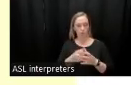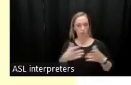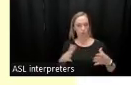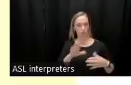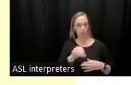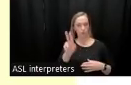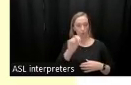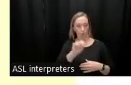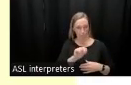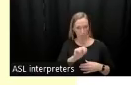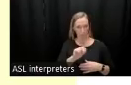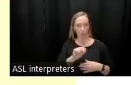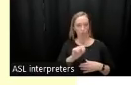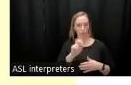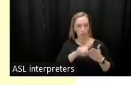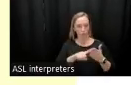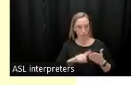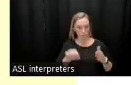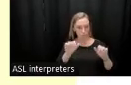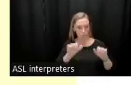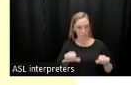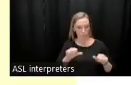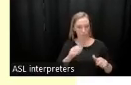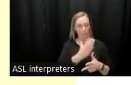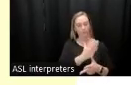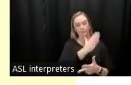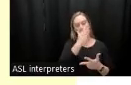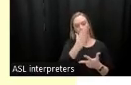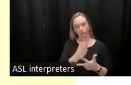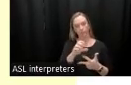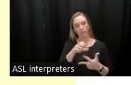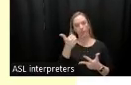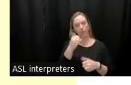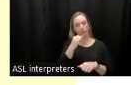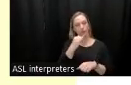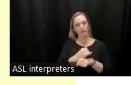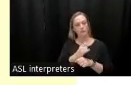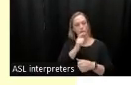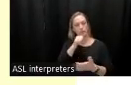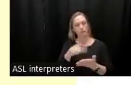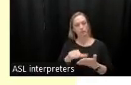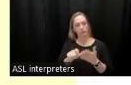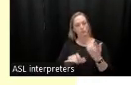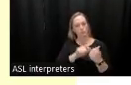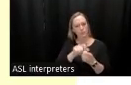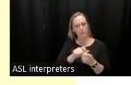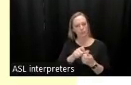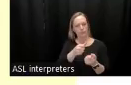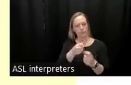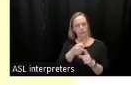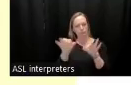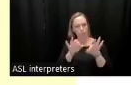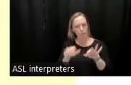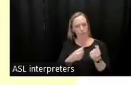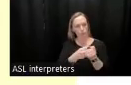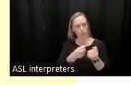program purpose. And another institutional letter that specifies support for the specific PI or